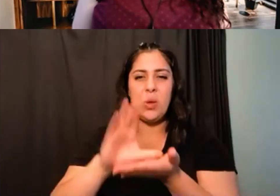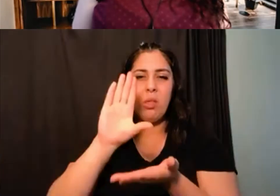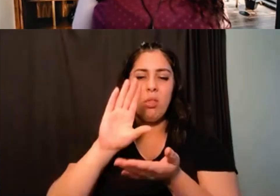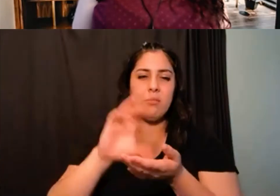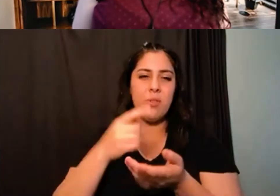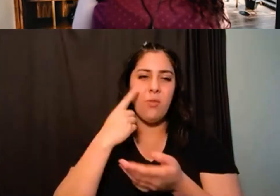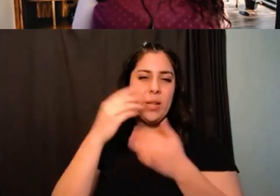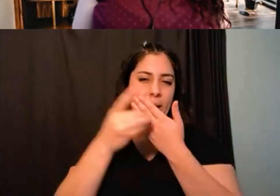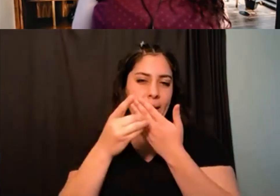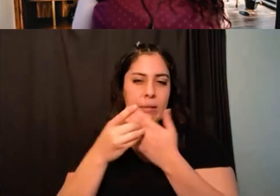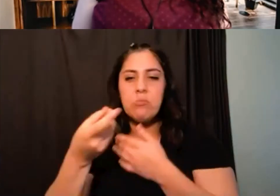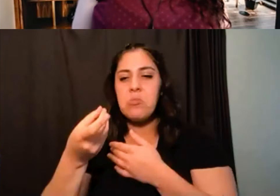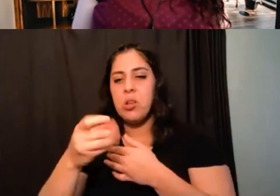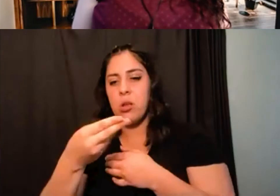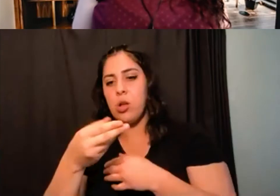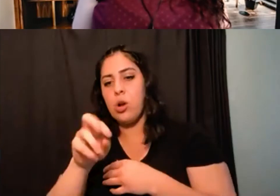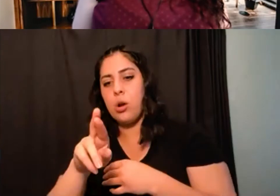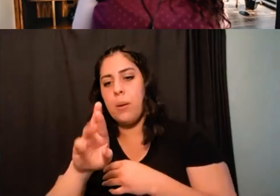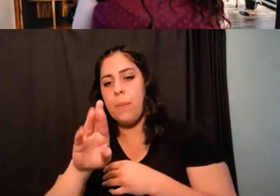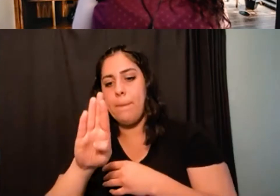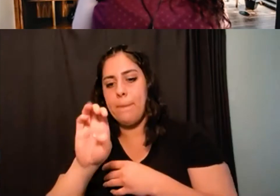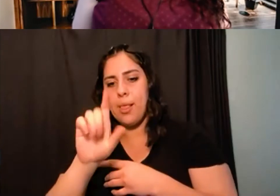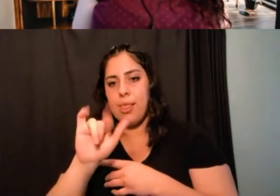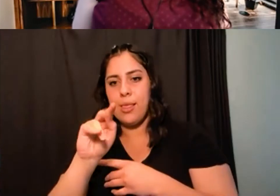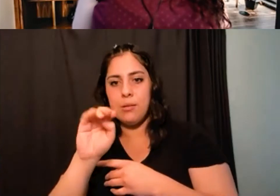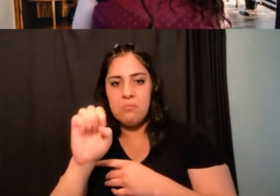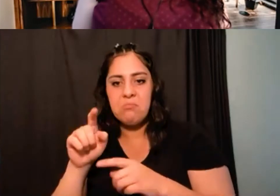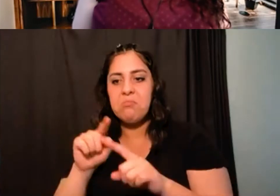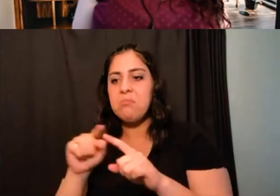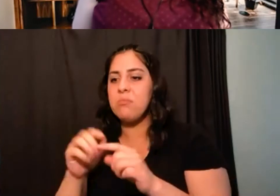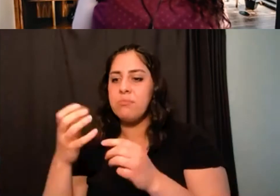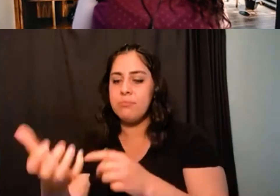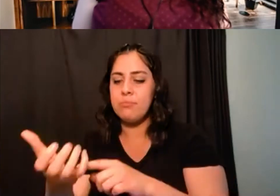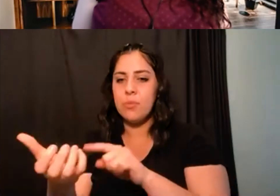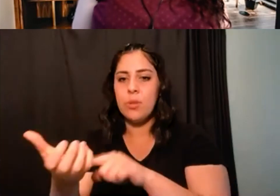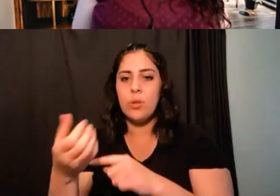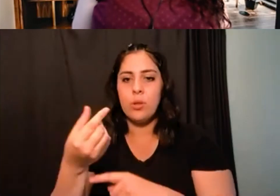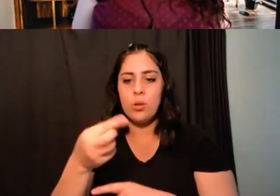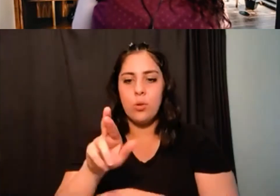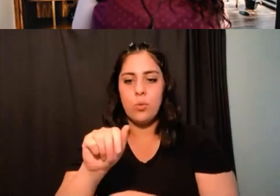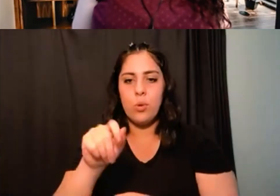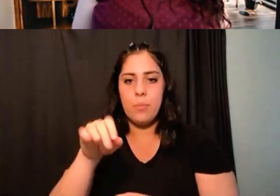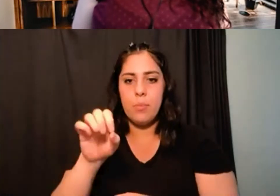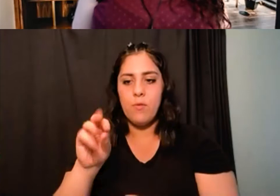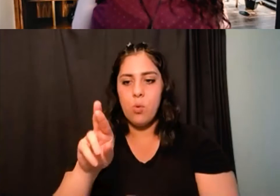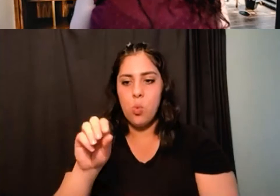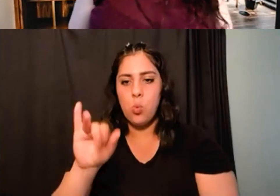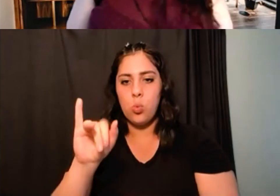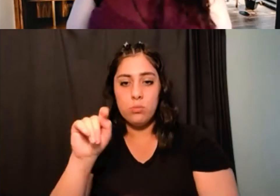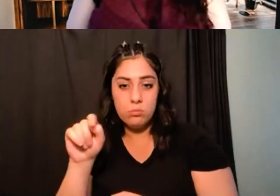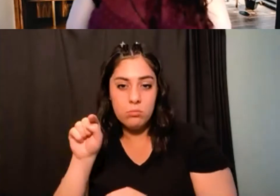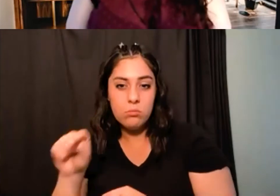one dog-eared Avon catalog, and one pink grapefruit for the burning of fat. Also, there's a